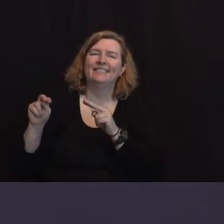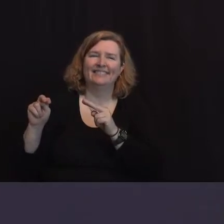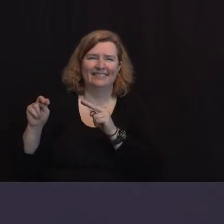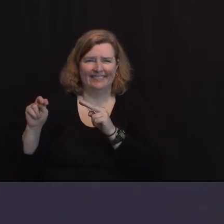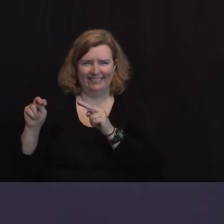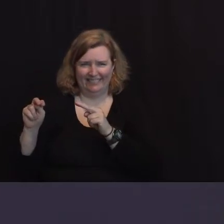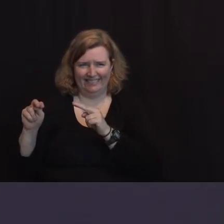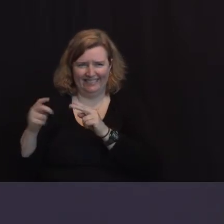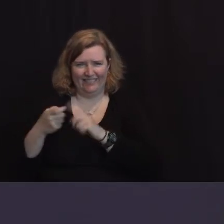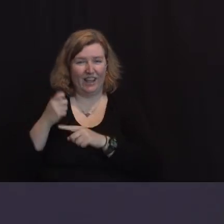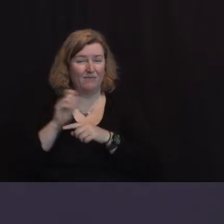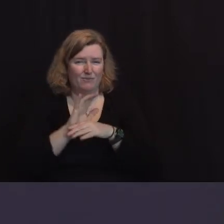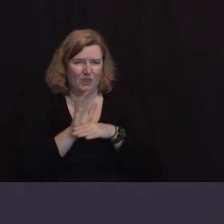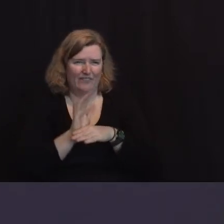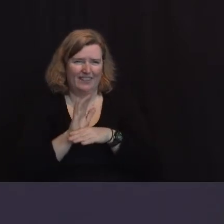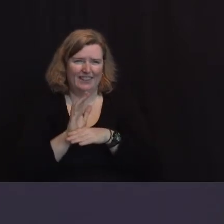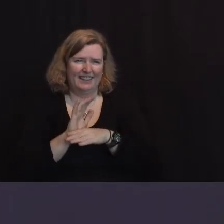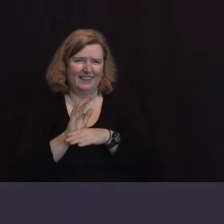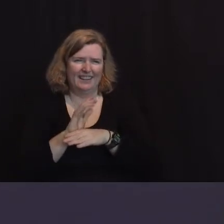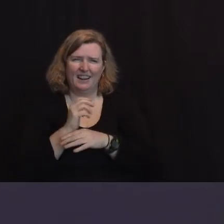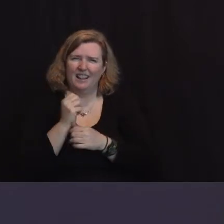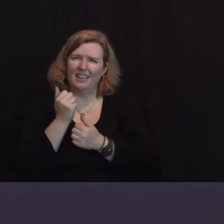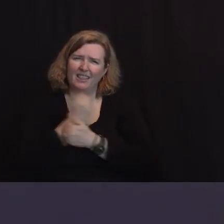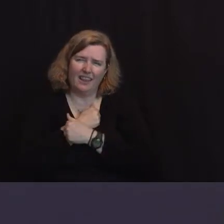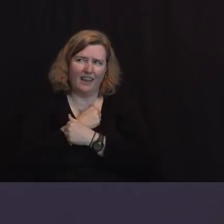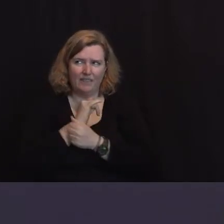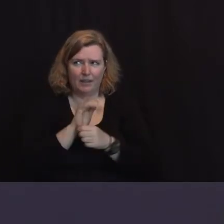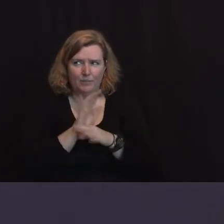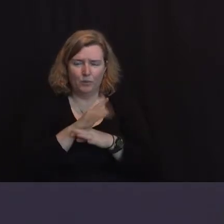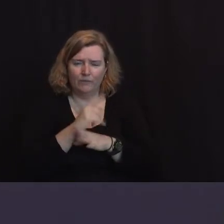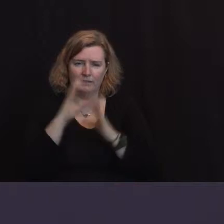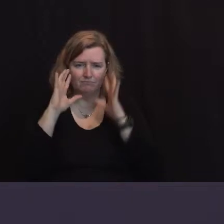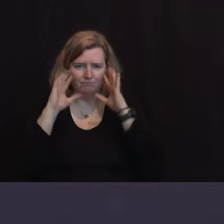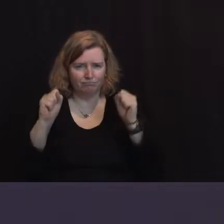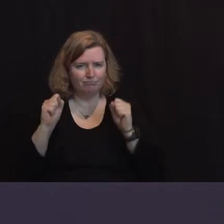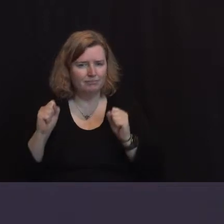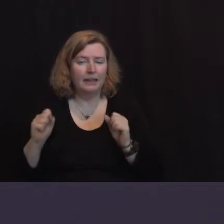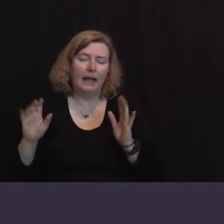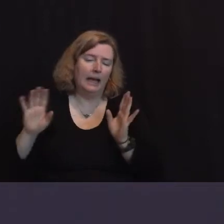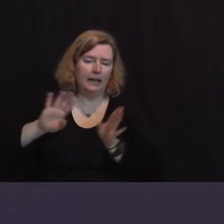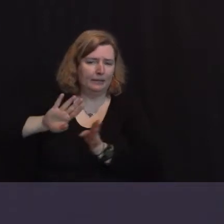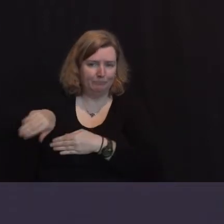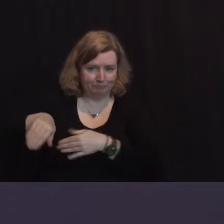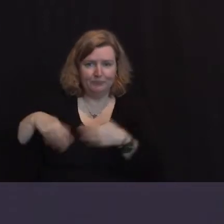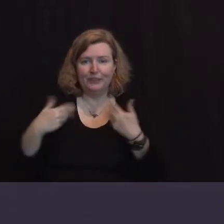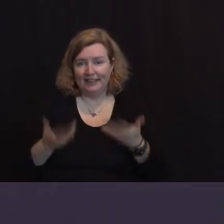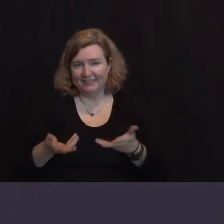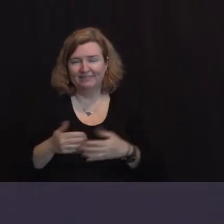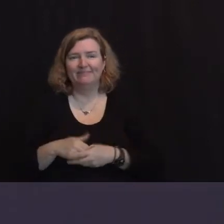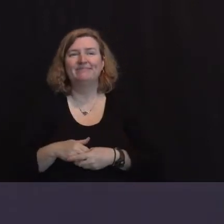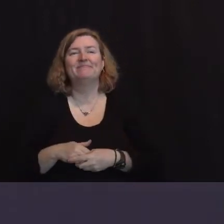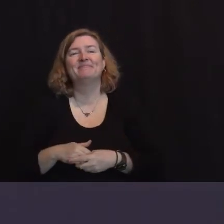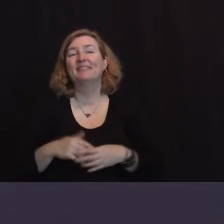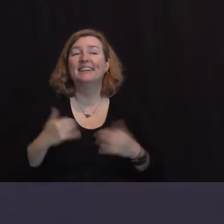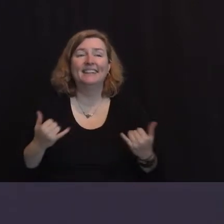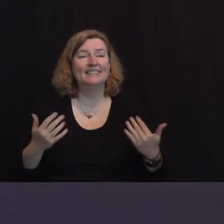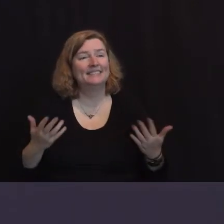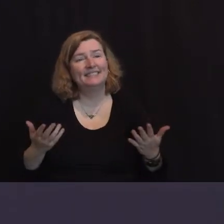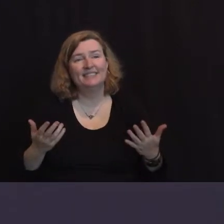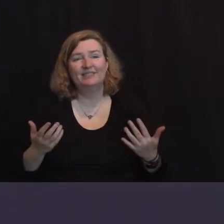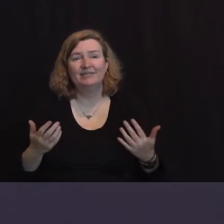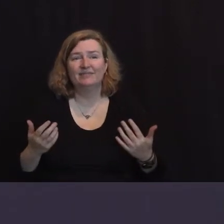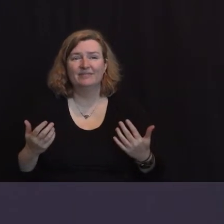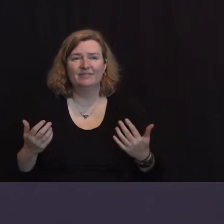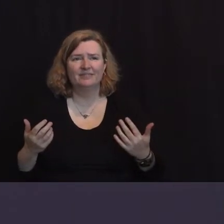start over here. Before we do, just to say that I think we're going to stay on the rhythm that we've been on of late, which is I think I'm on the